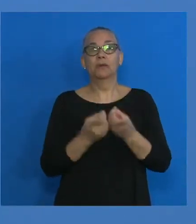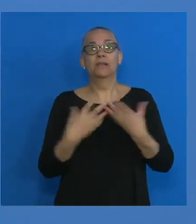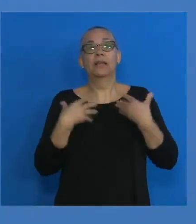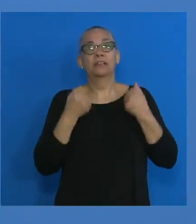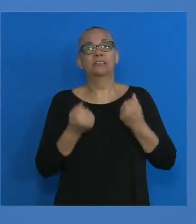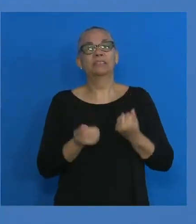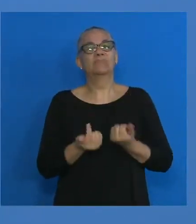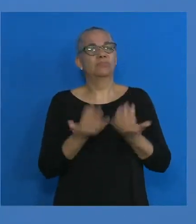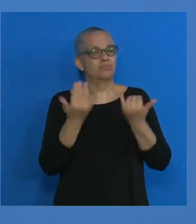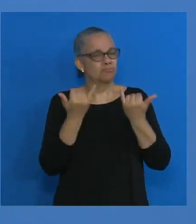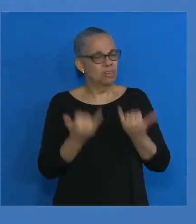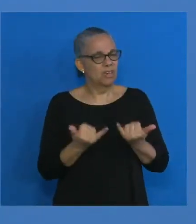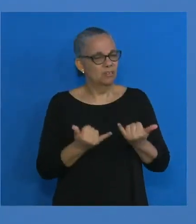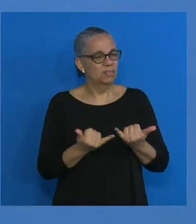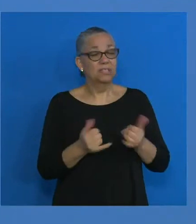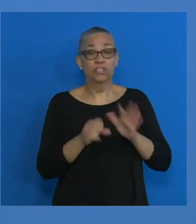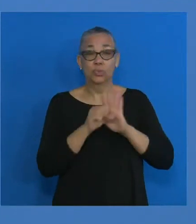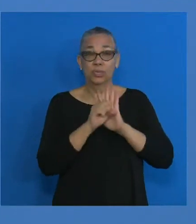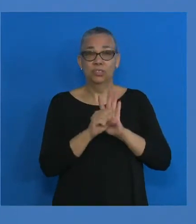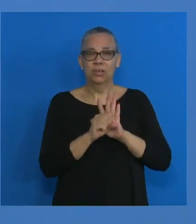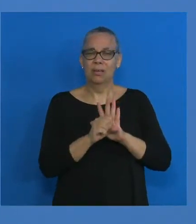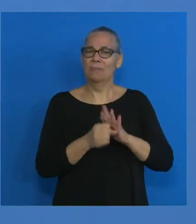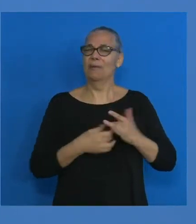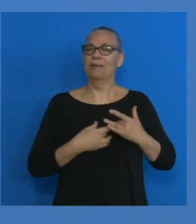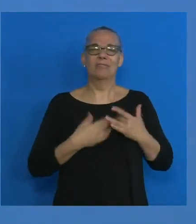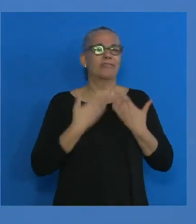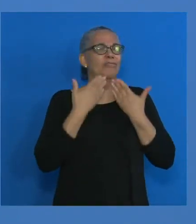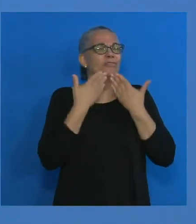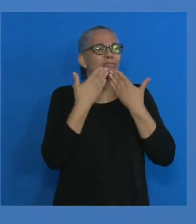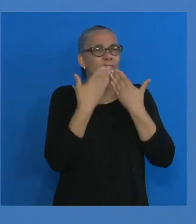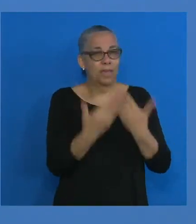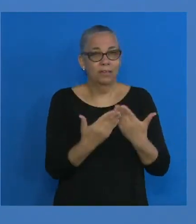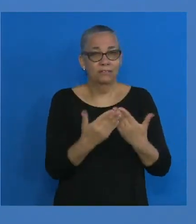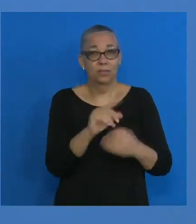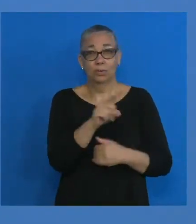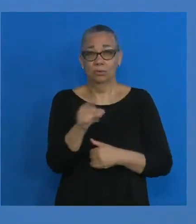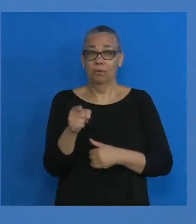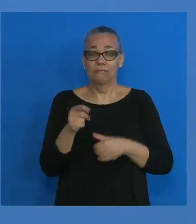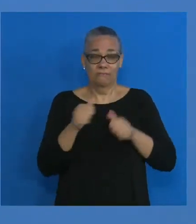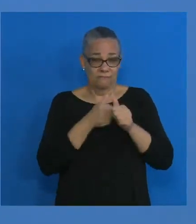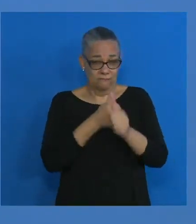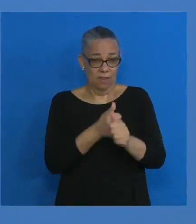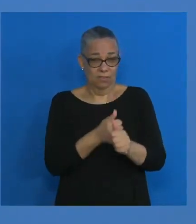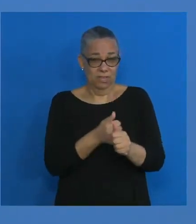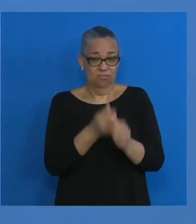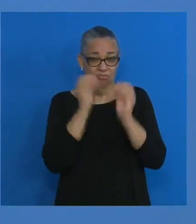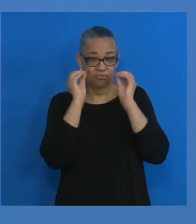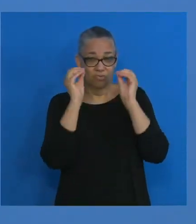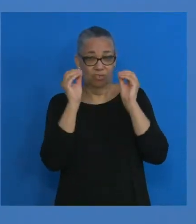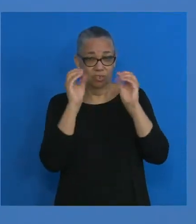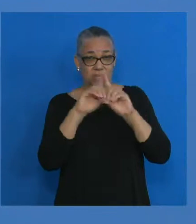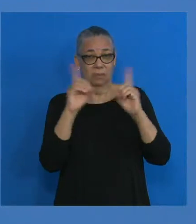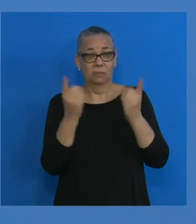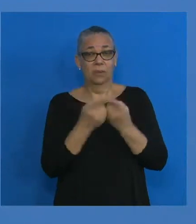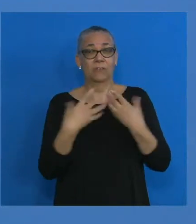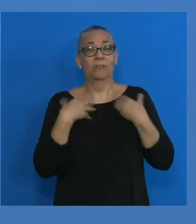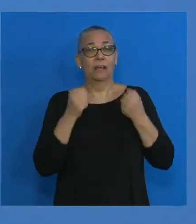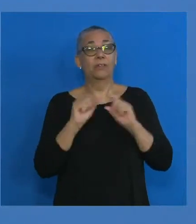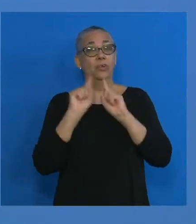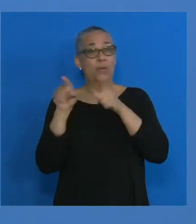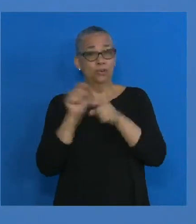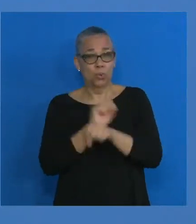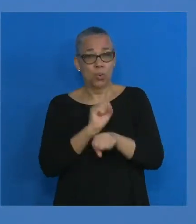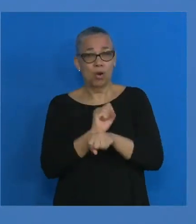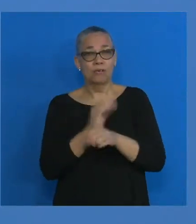school. I wish to offer my heartfelt thanks to those who heeded the advice of the Department of Health and reported to work today.